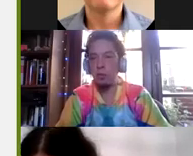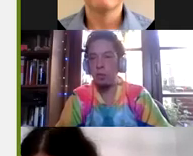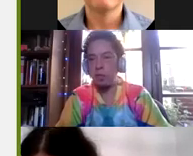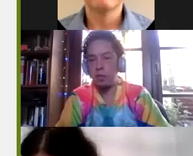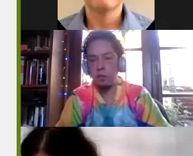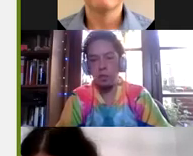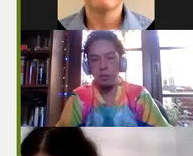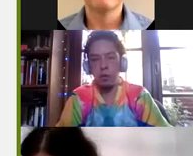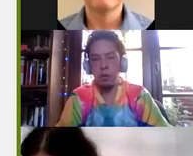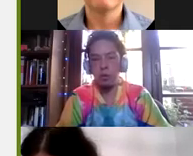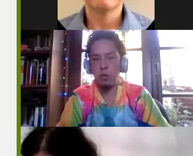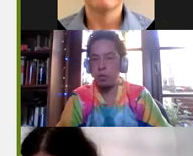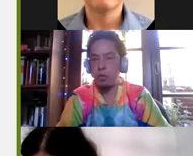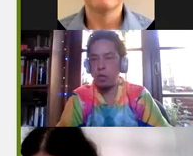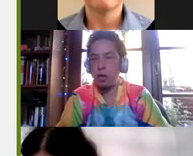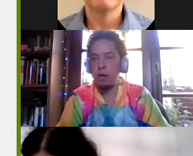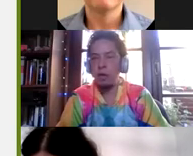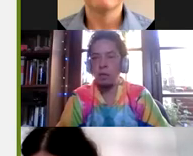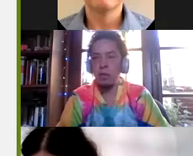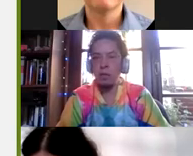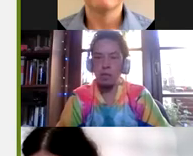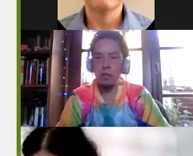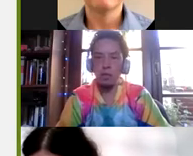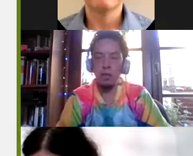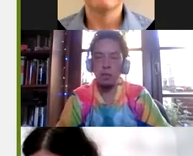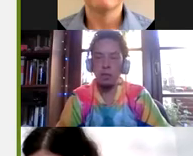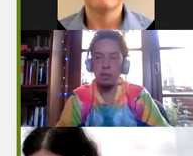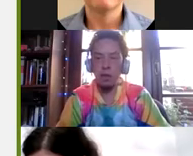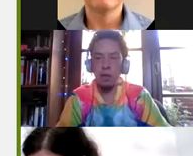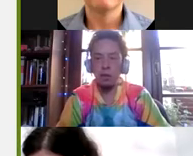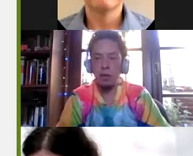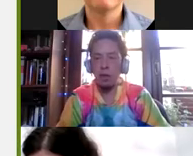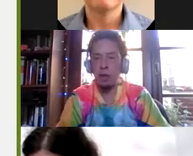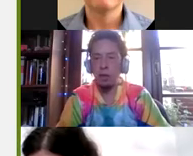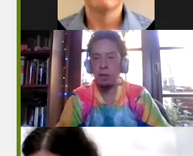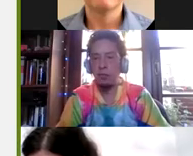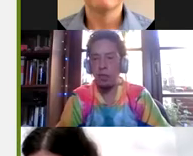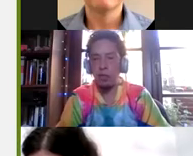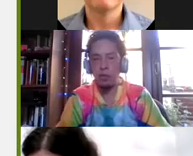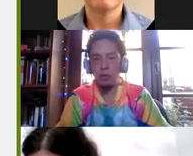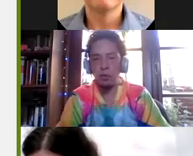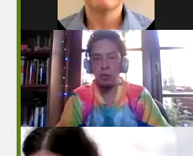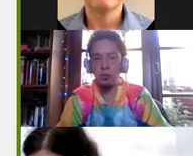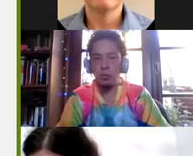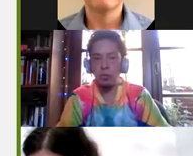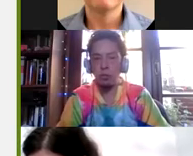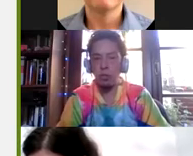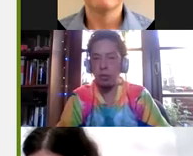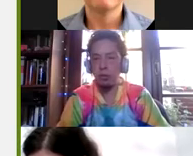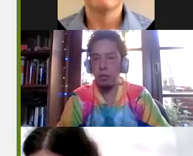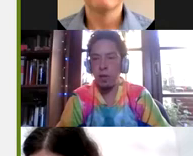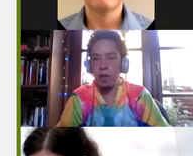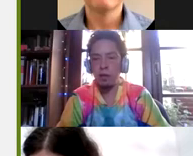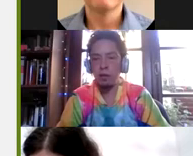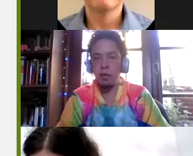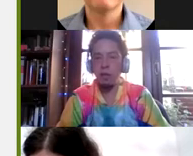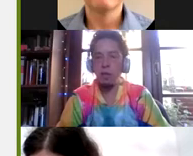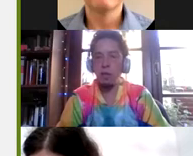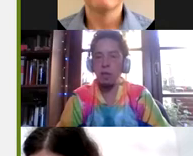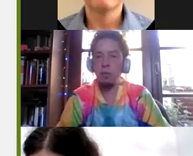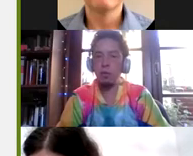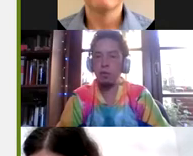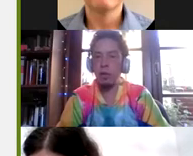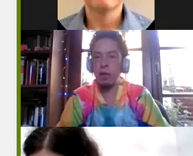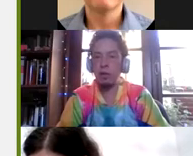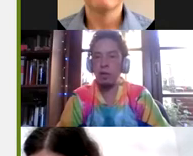to all people without the need to fulfill any paperwork, administrative, judiciary processes,